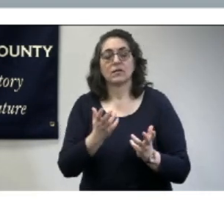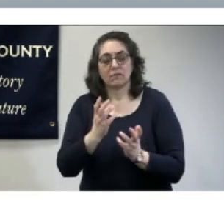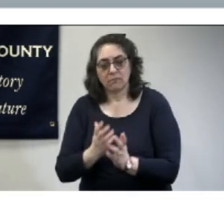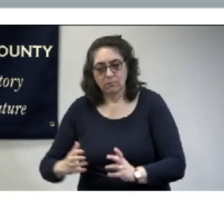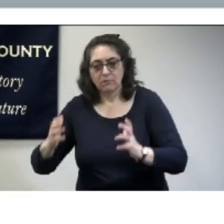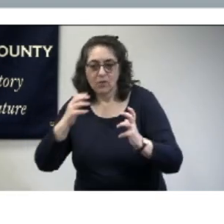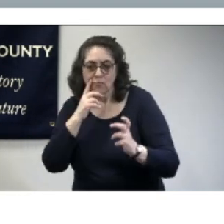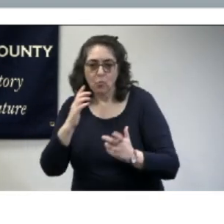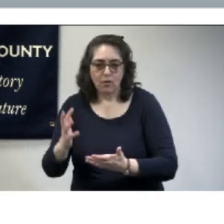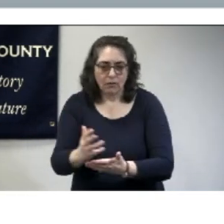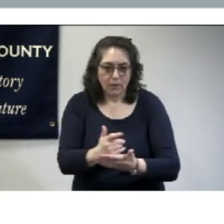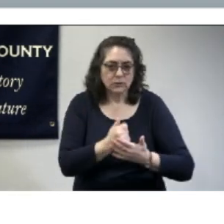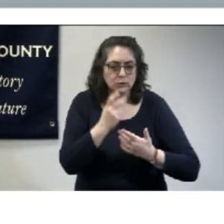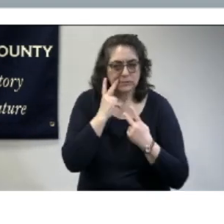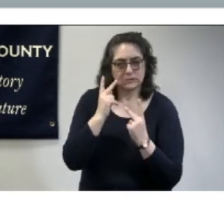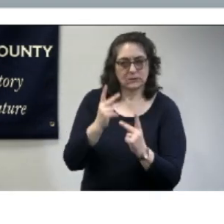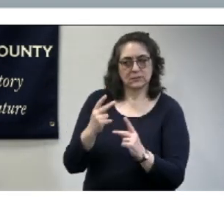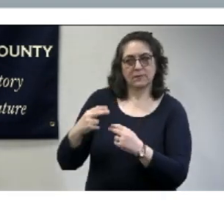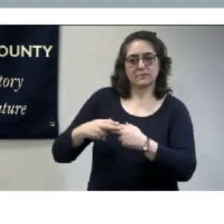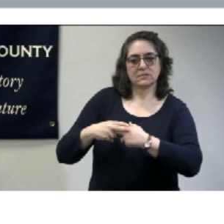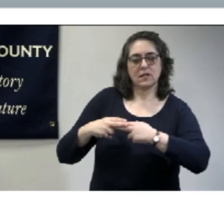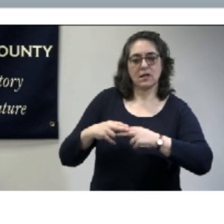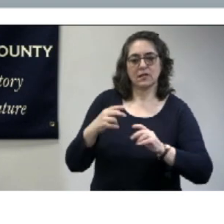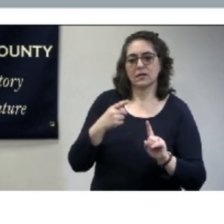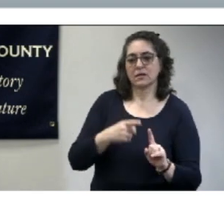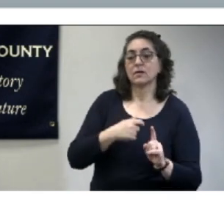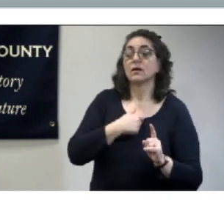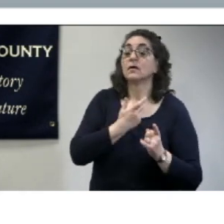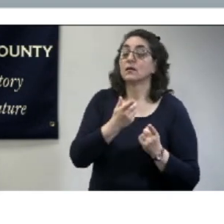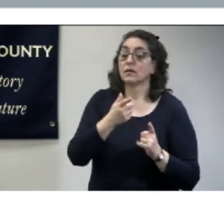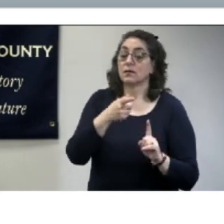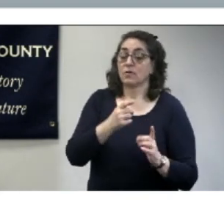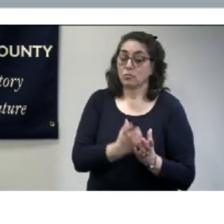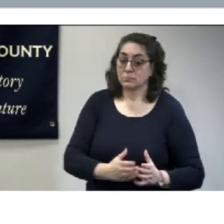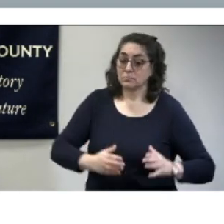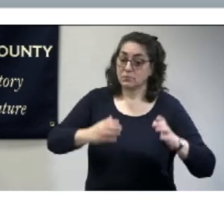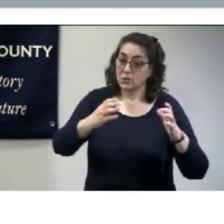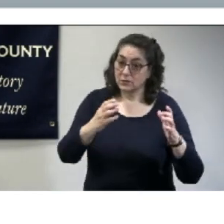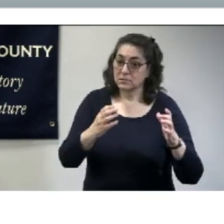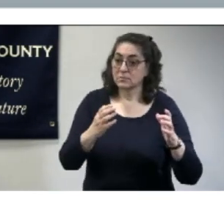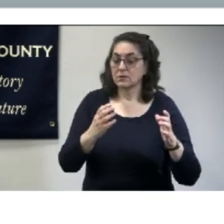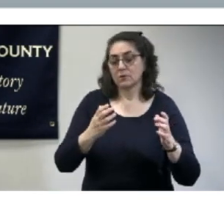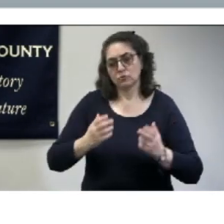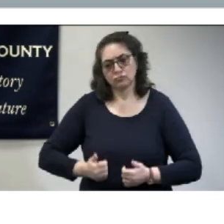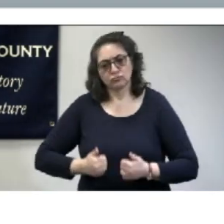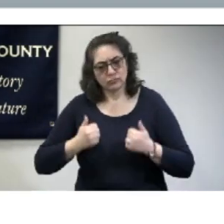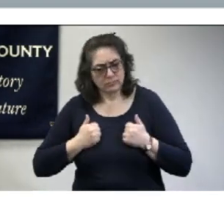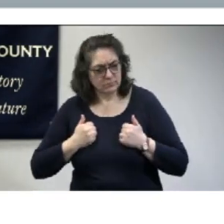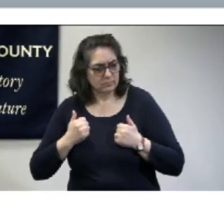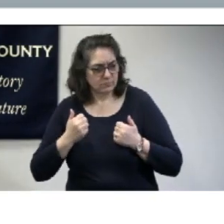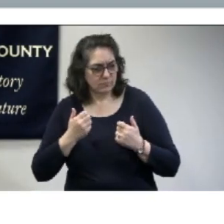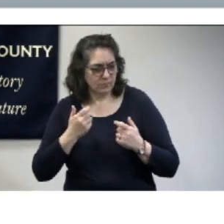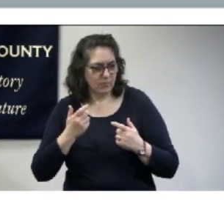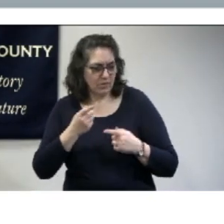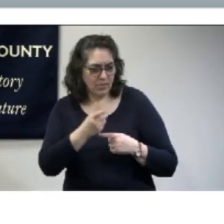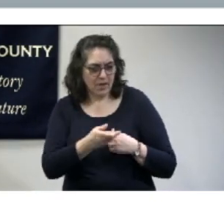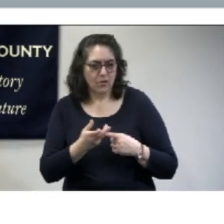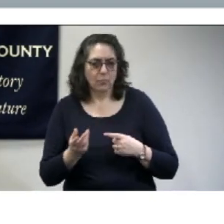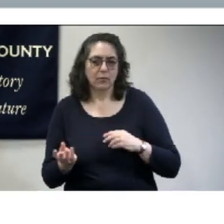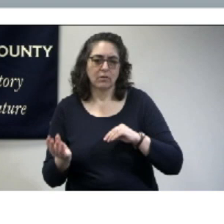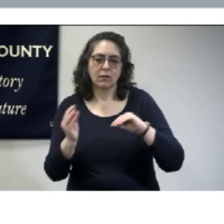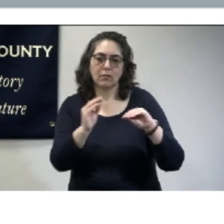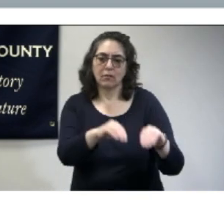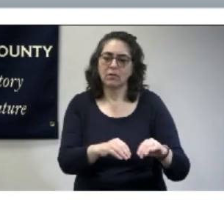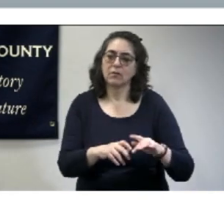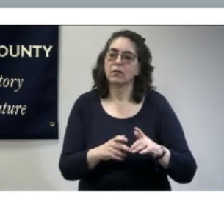the image in the slide. And these are basically the bins where the residents of the City of Clifton currently will be able